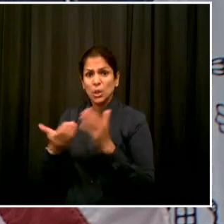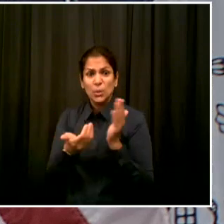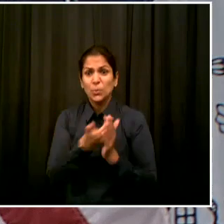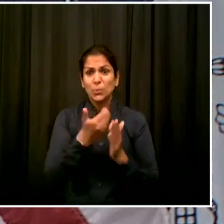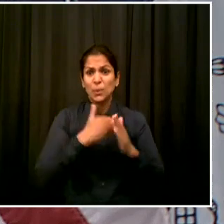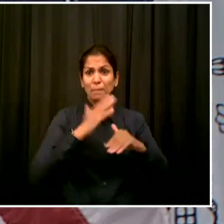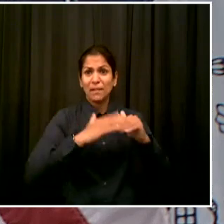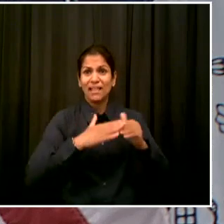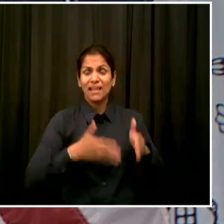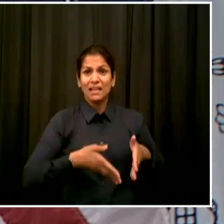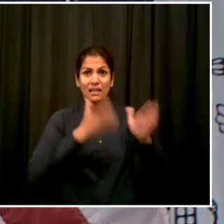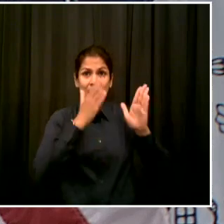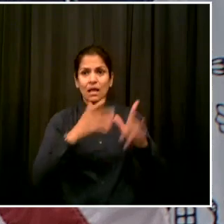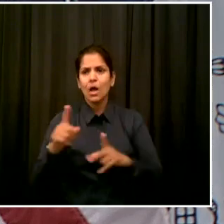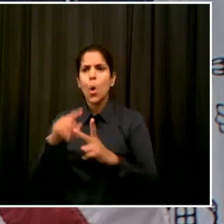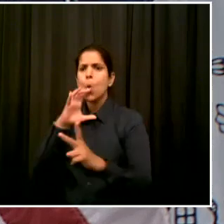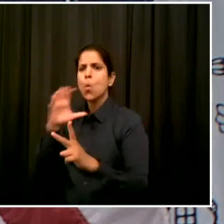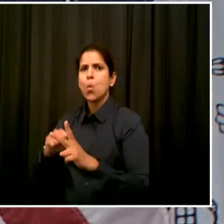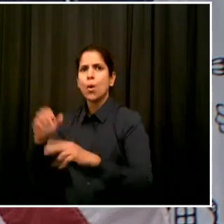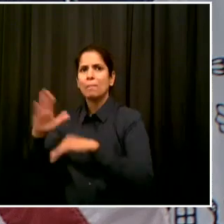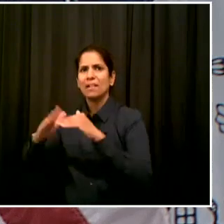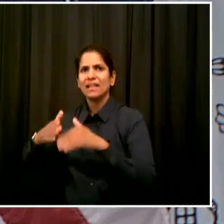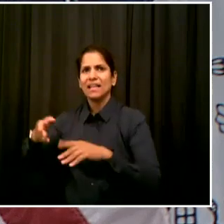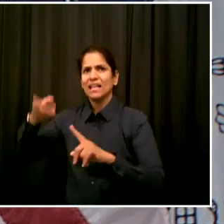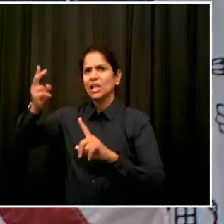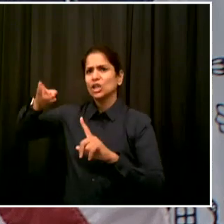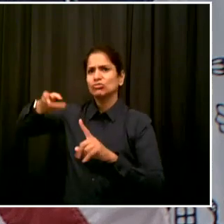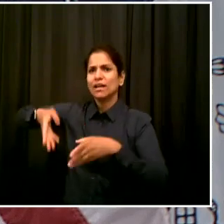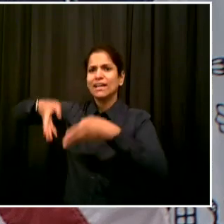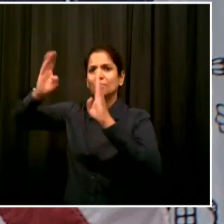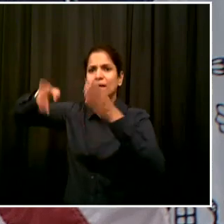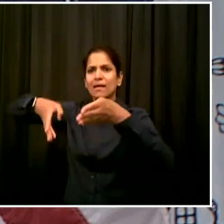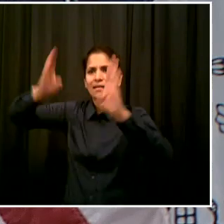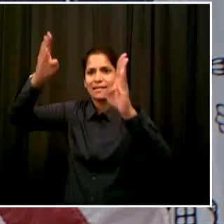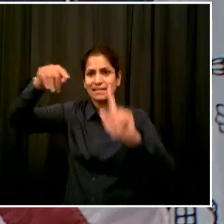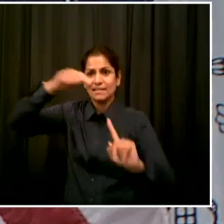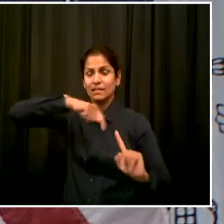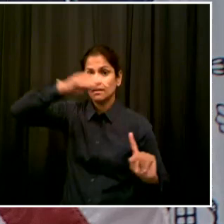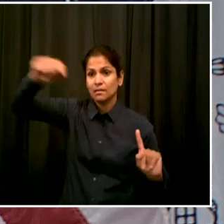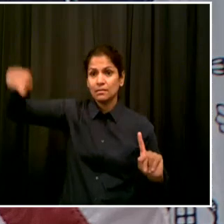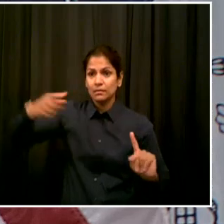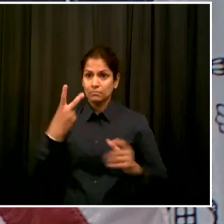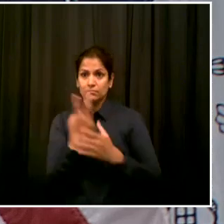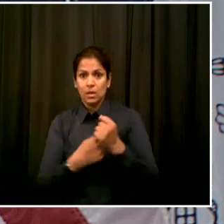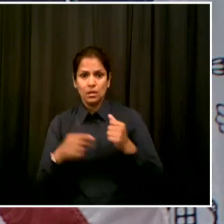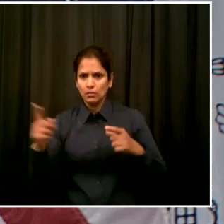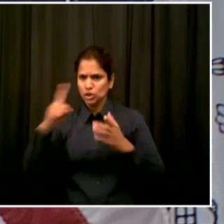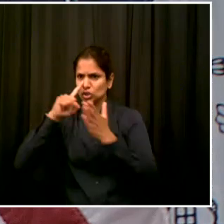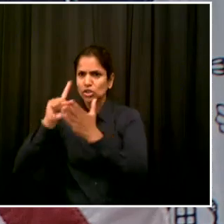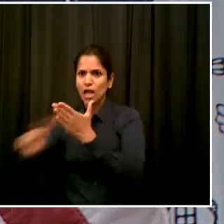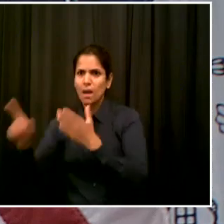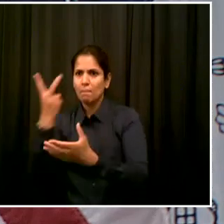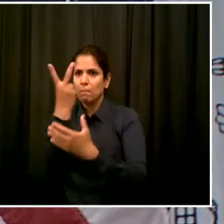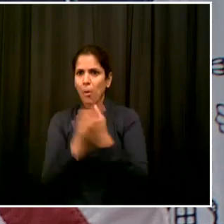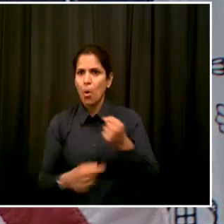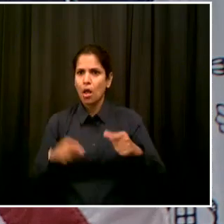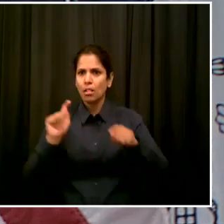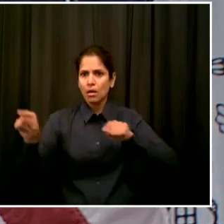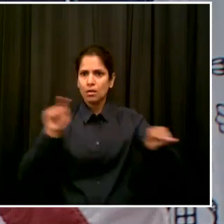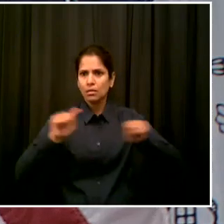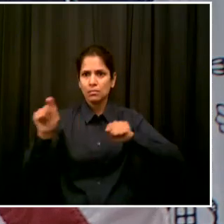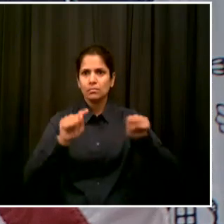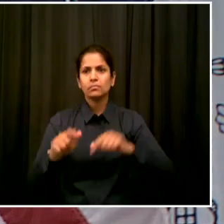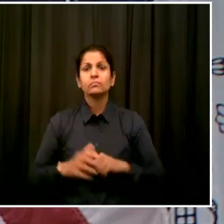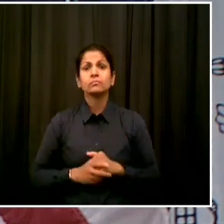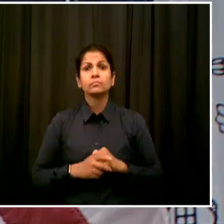One, I want the DOB to be able to issue the kinds of fines that will really hurt people who own